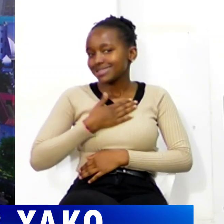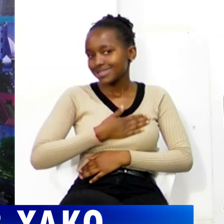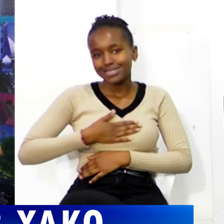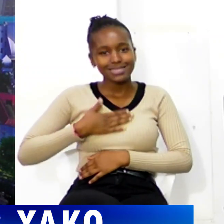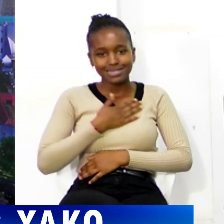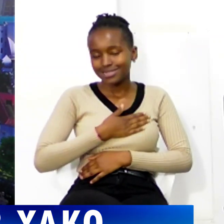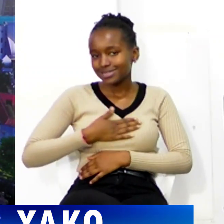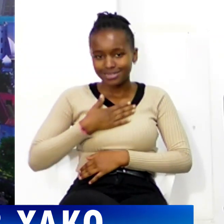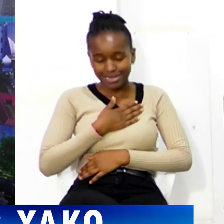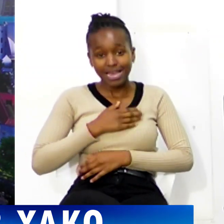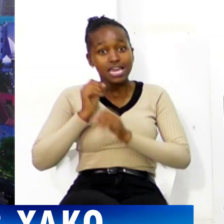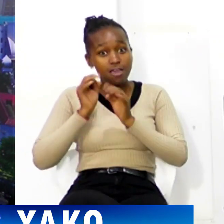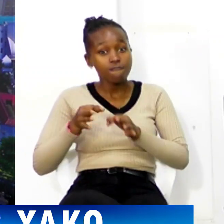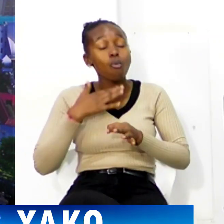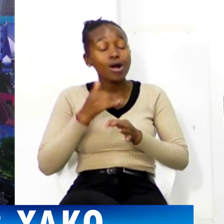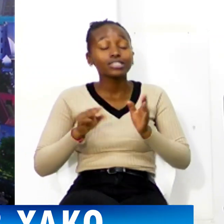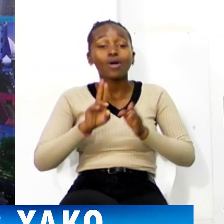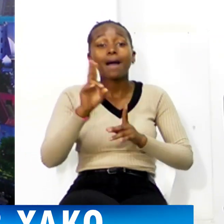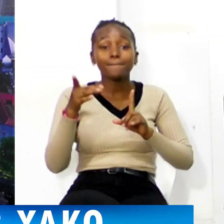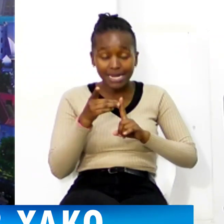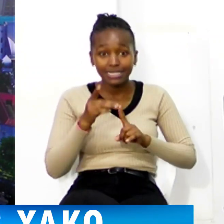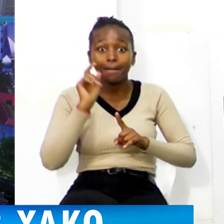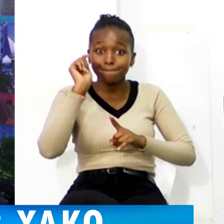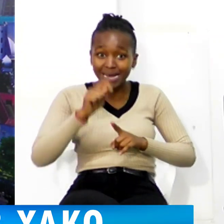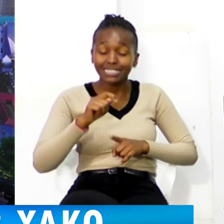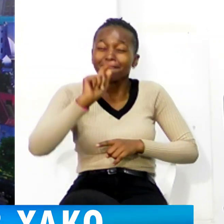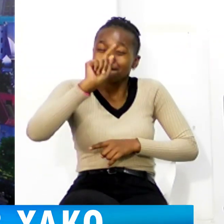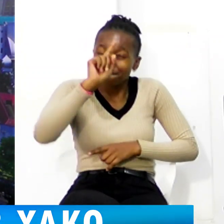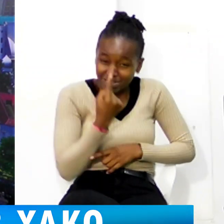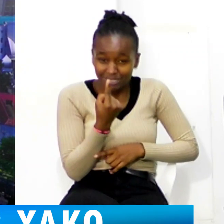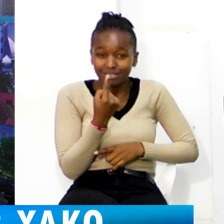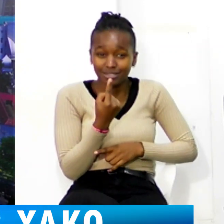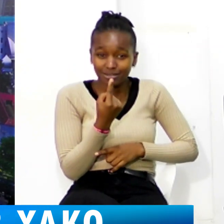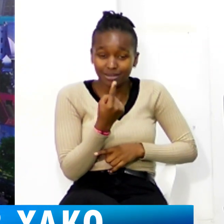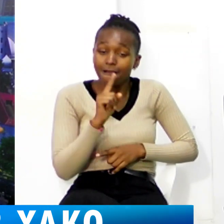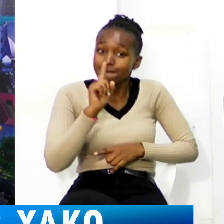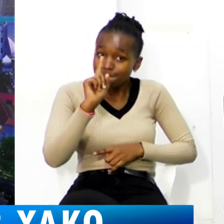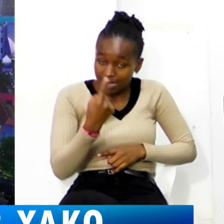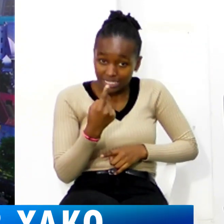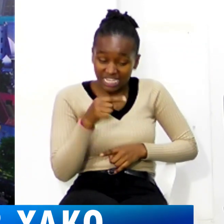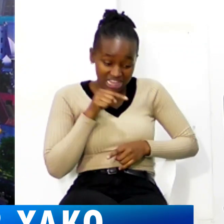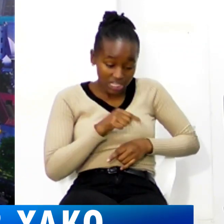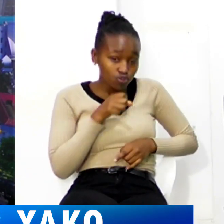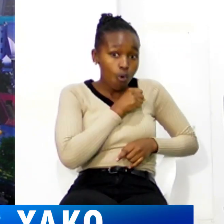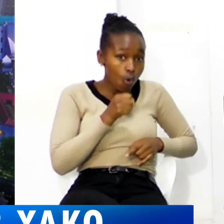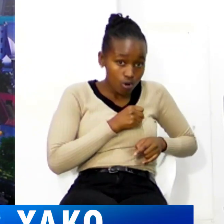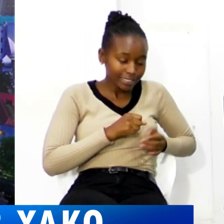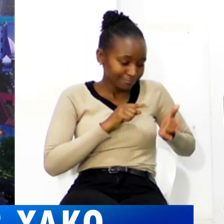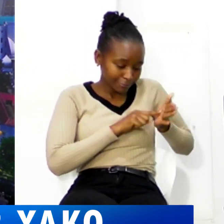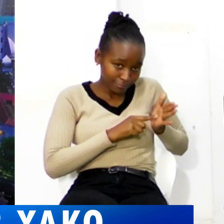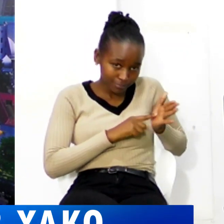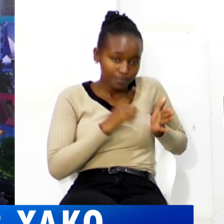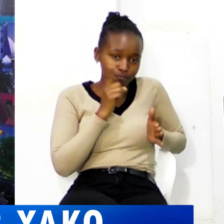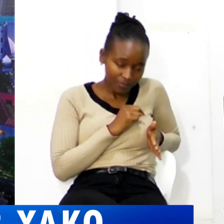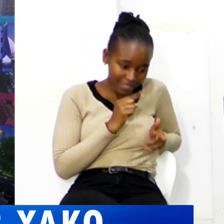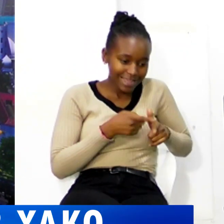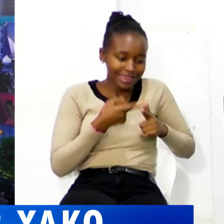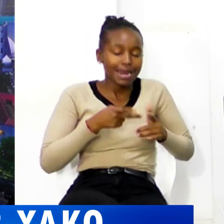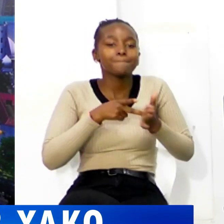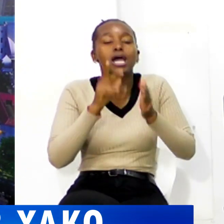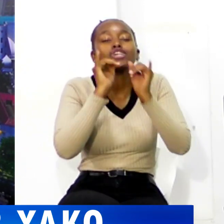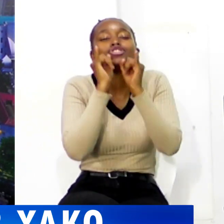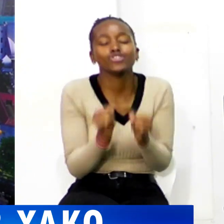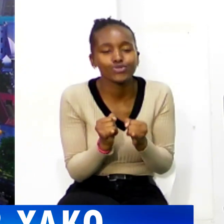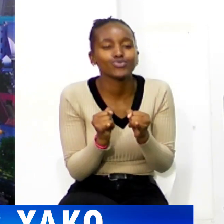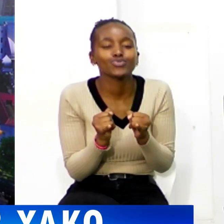software. So if you update your software before you have loaded those units, you'll not be able to load them. Okay. I